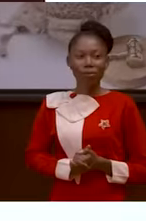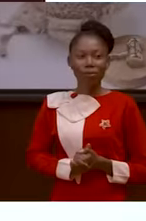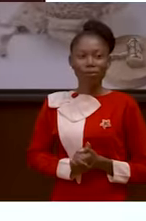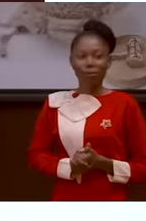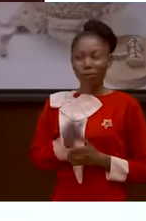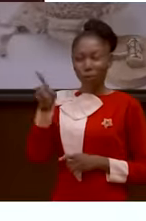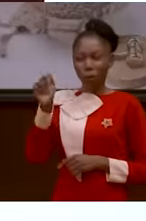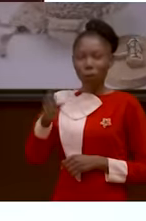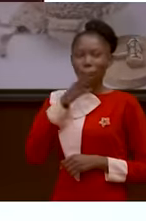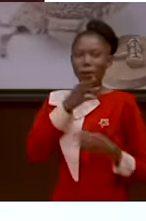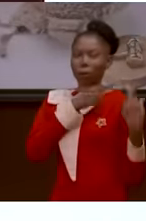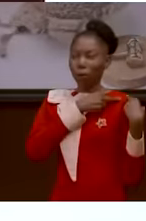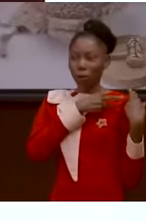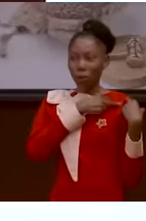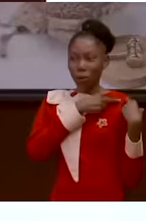take responsibility.